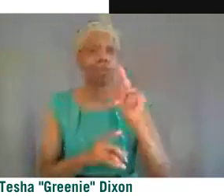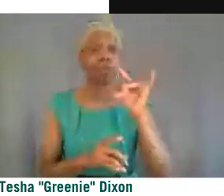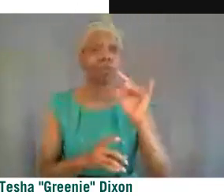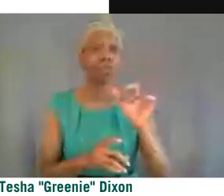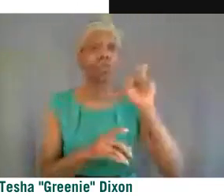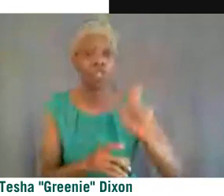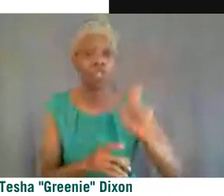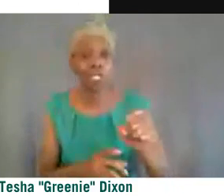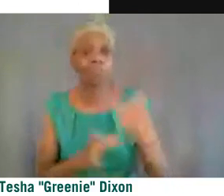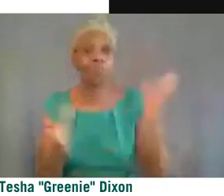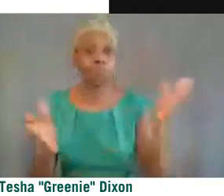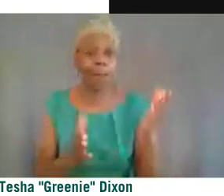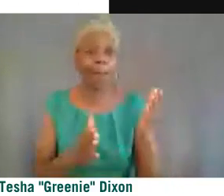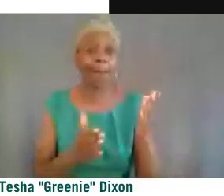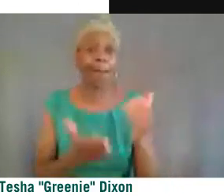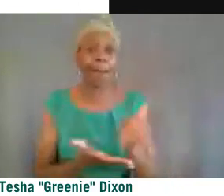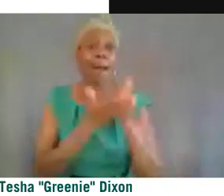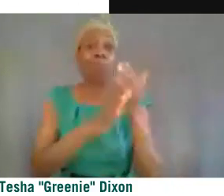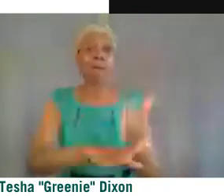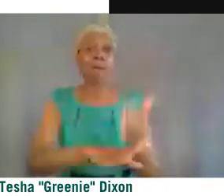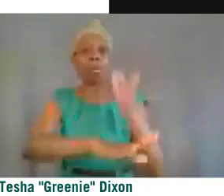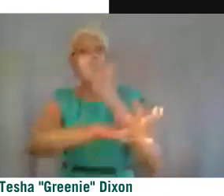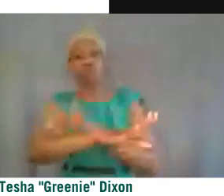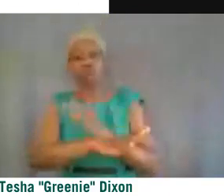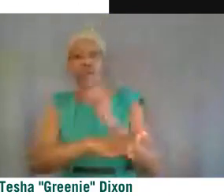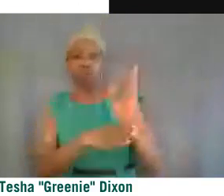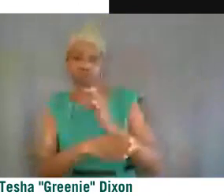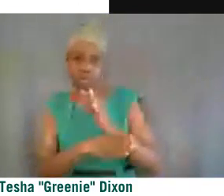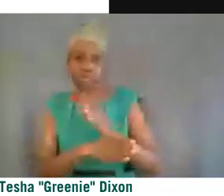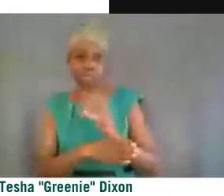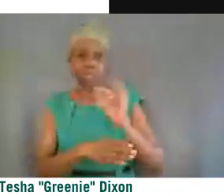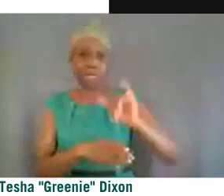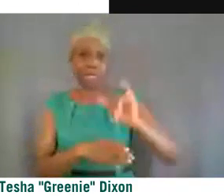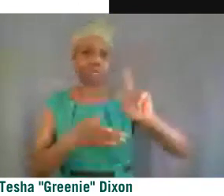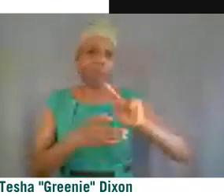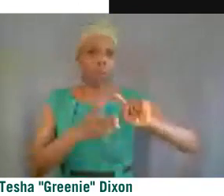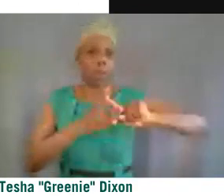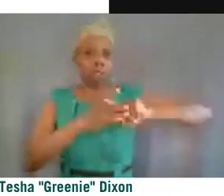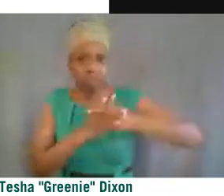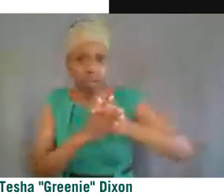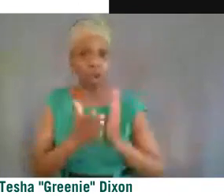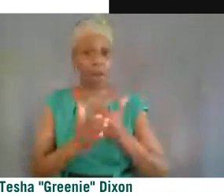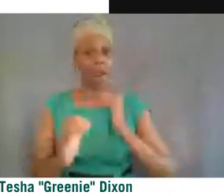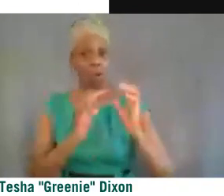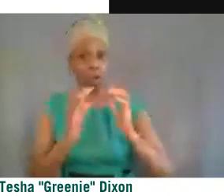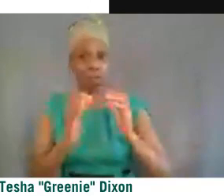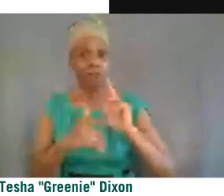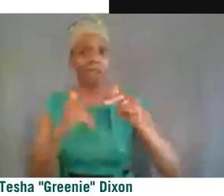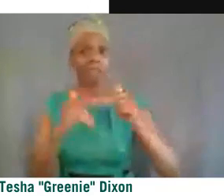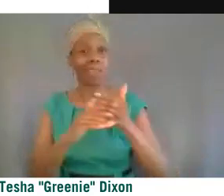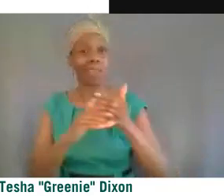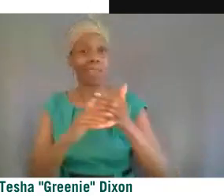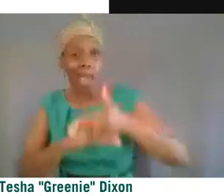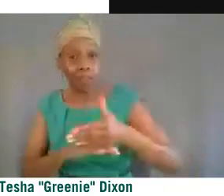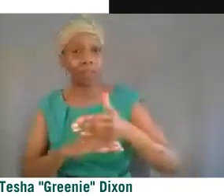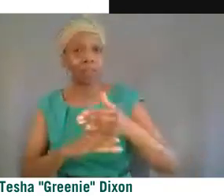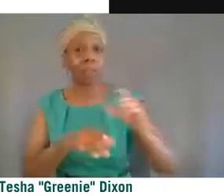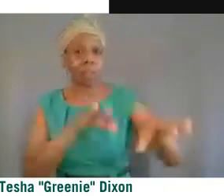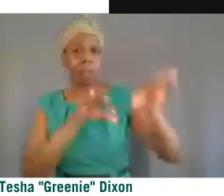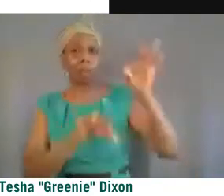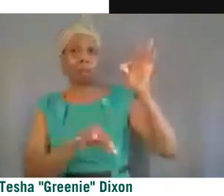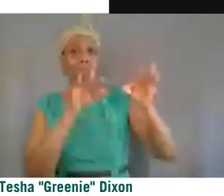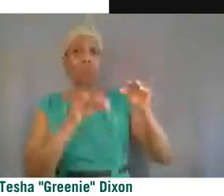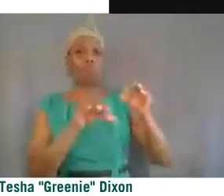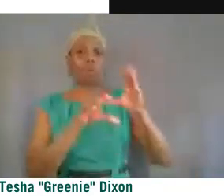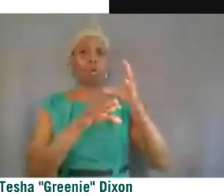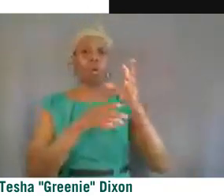function. So the conversation starts with function, and then the tools come out when we mutually agree that